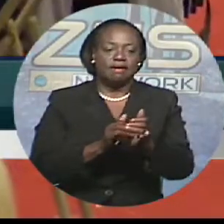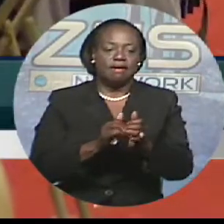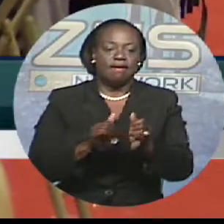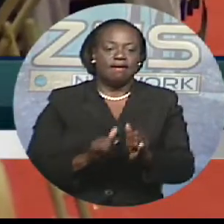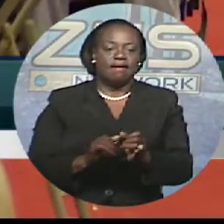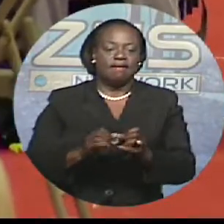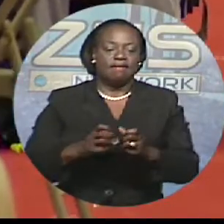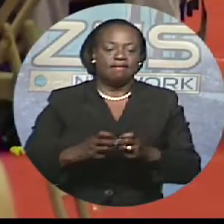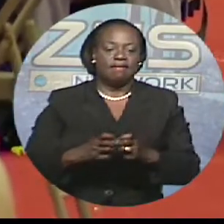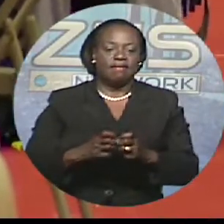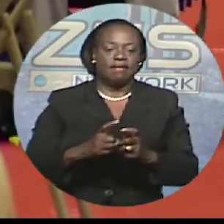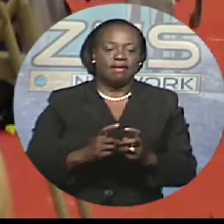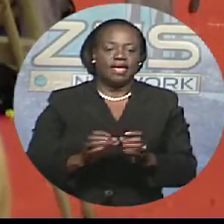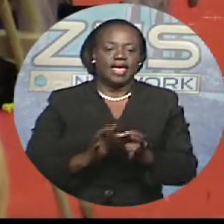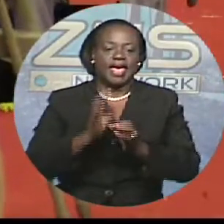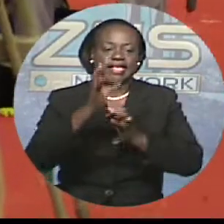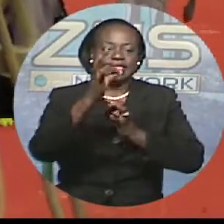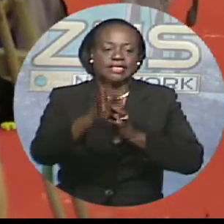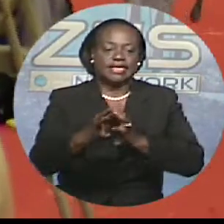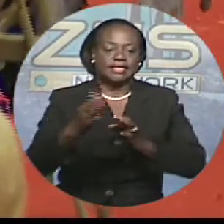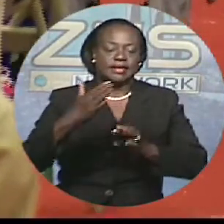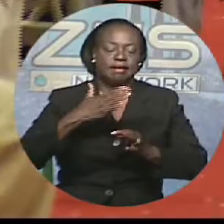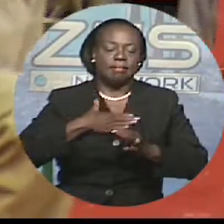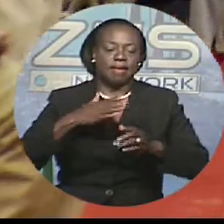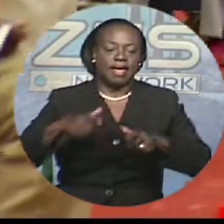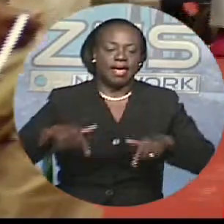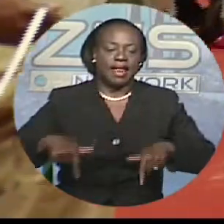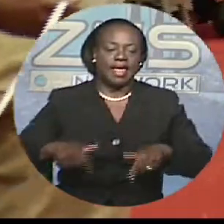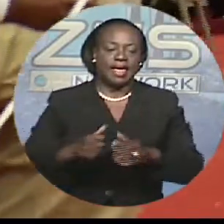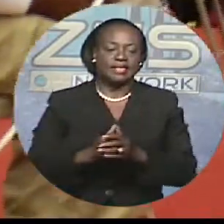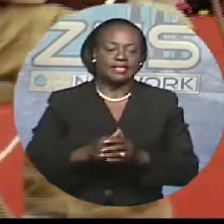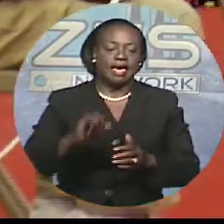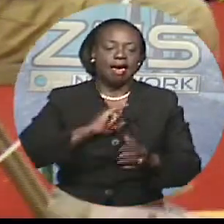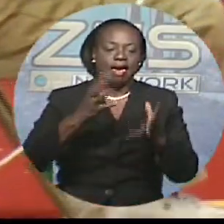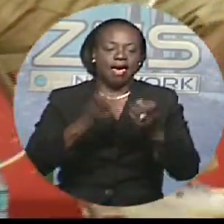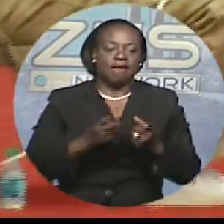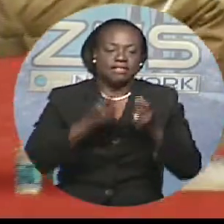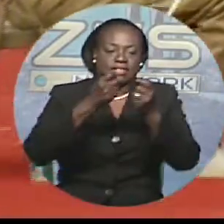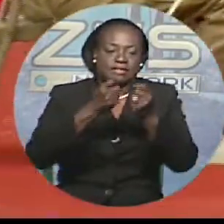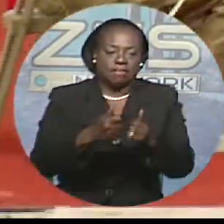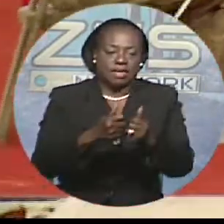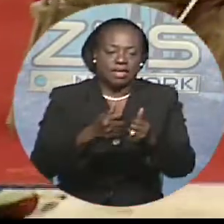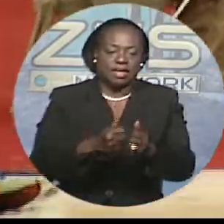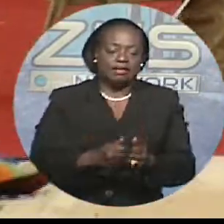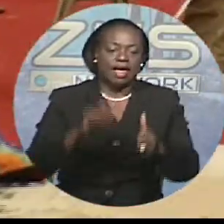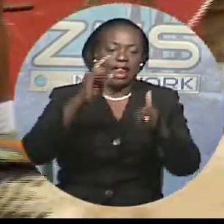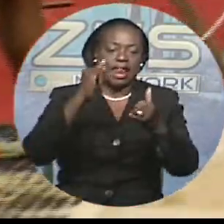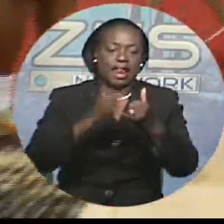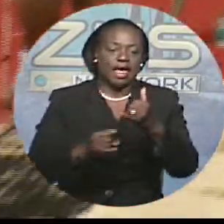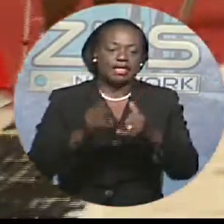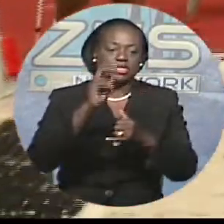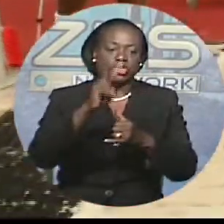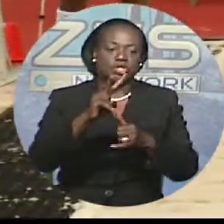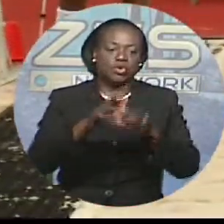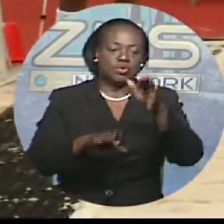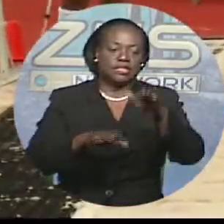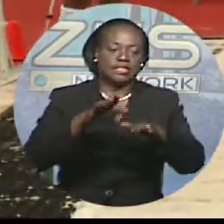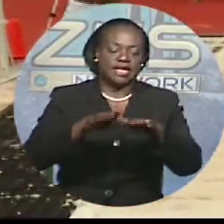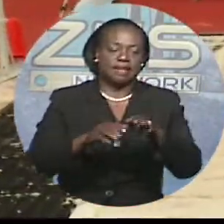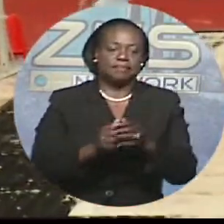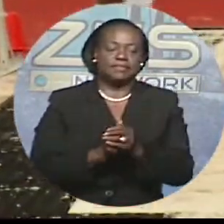legs because I have the speed. I have enough speed to get me down the runway. So it's just those last two steps that'll give me the extra